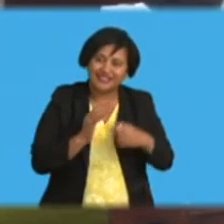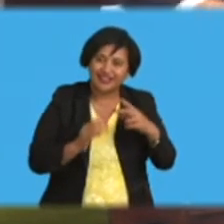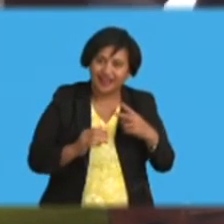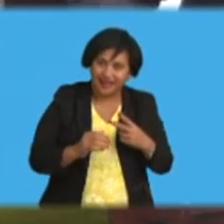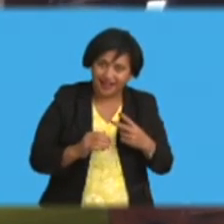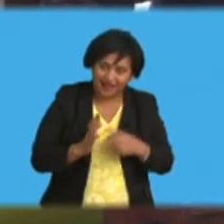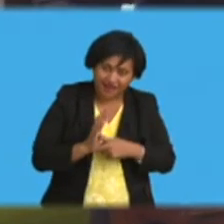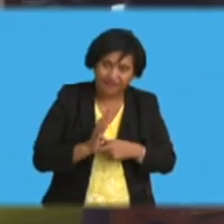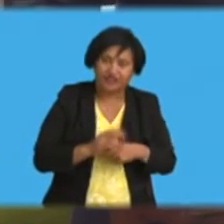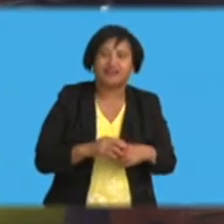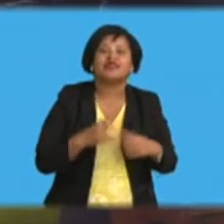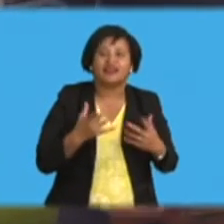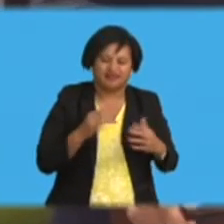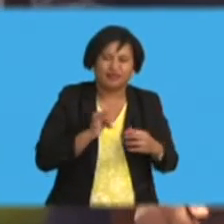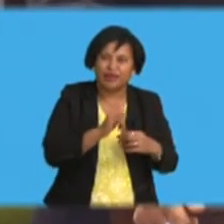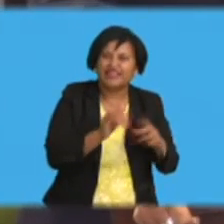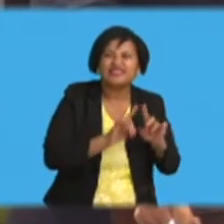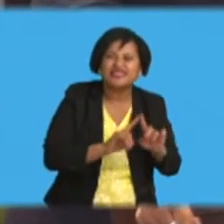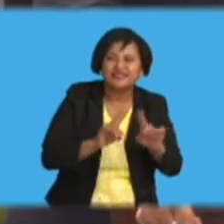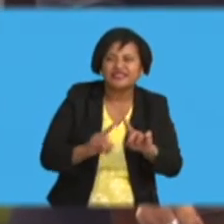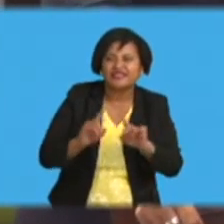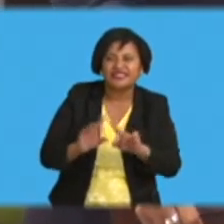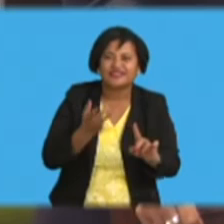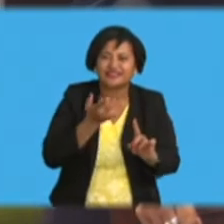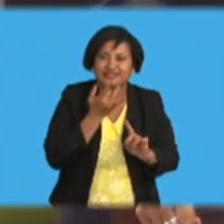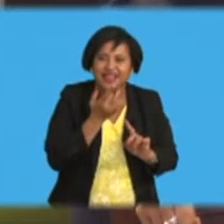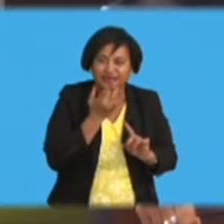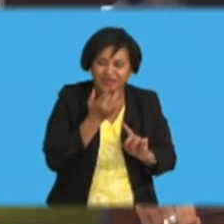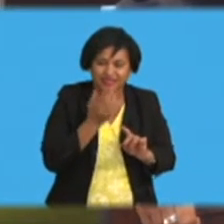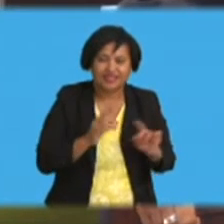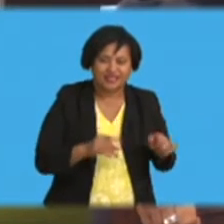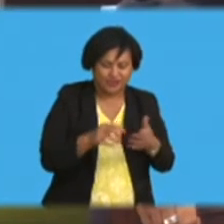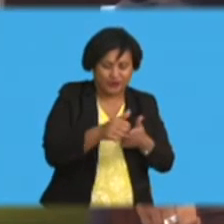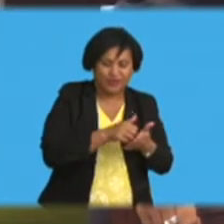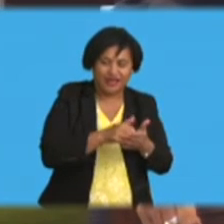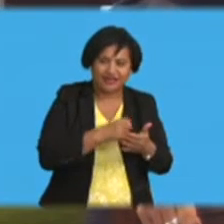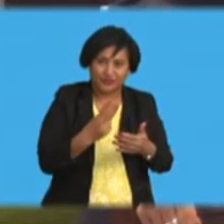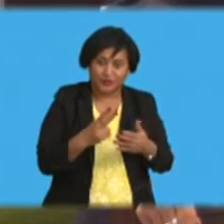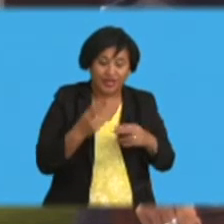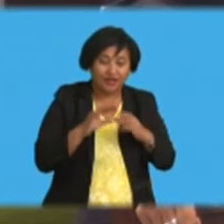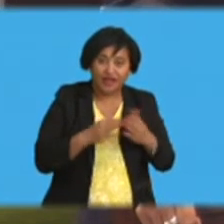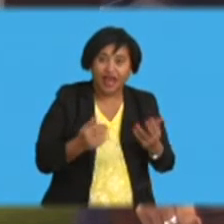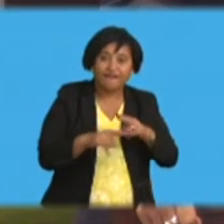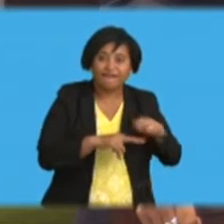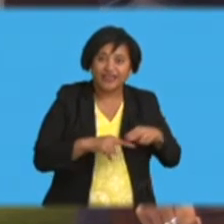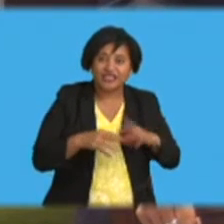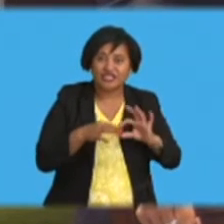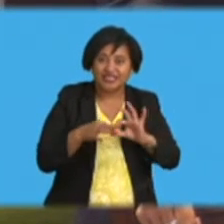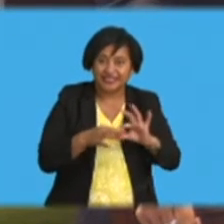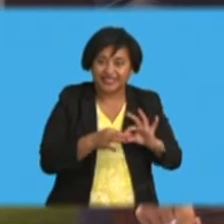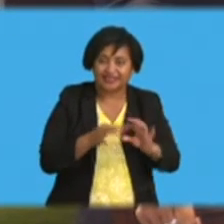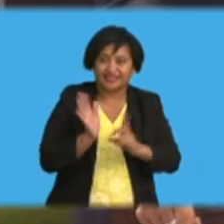1 ATR 42 series. In August 2017, Fiji Link announced that it would acquire